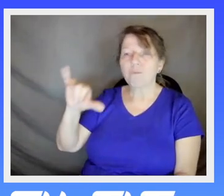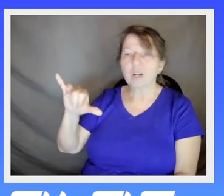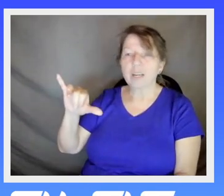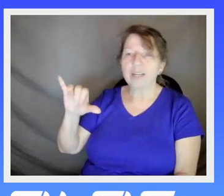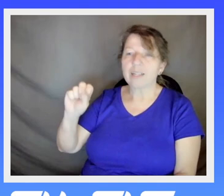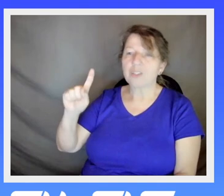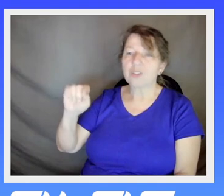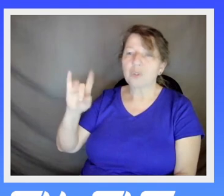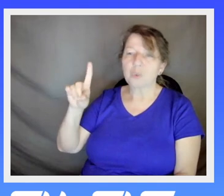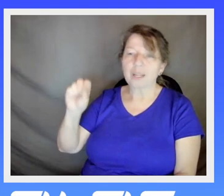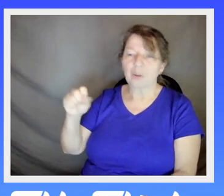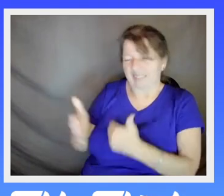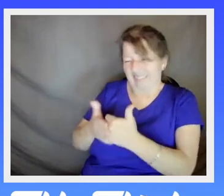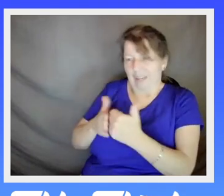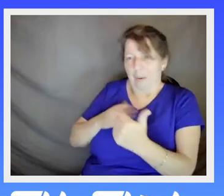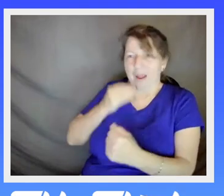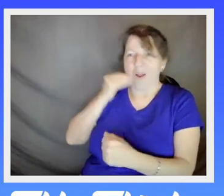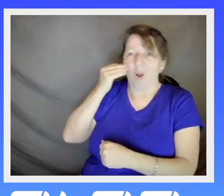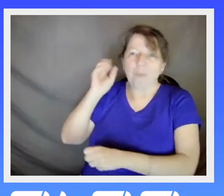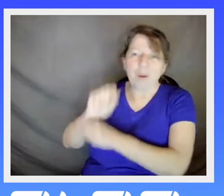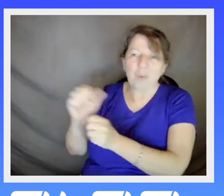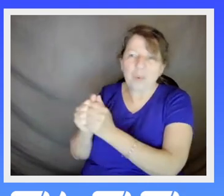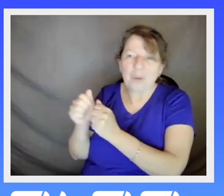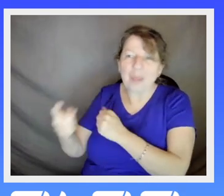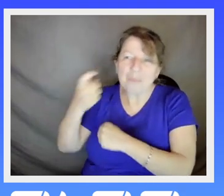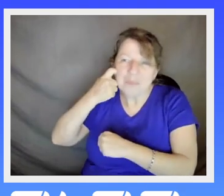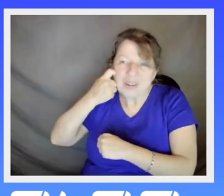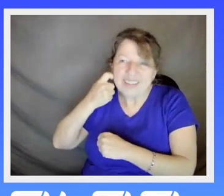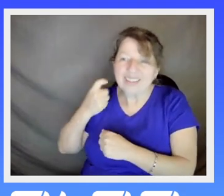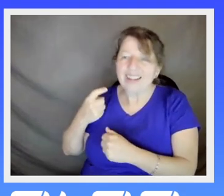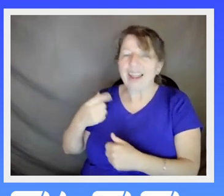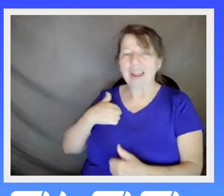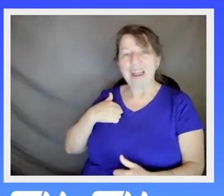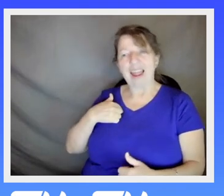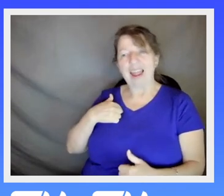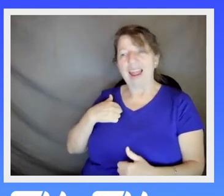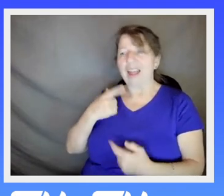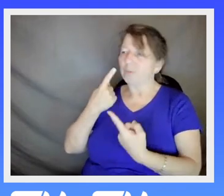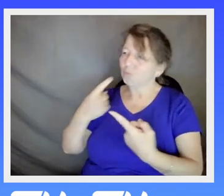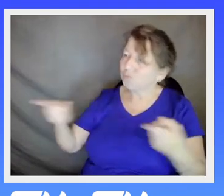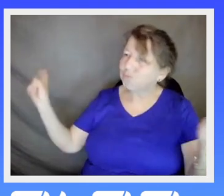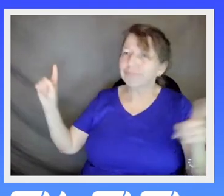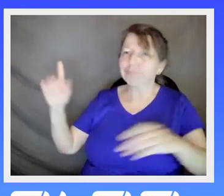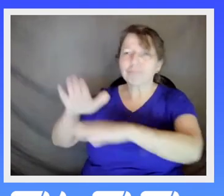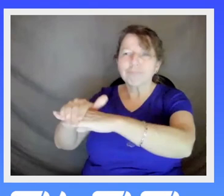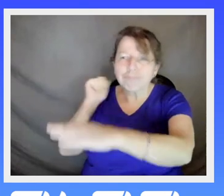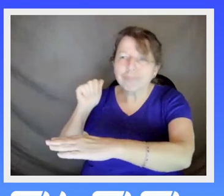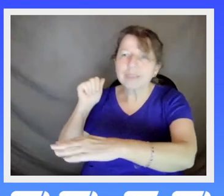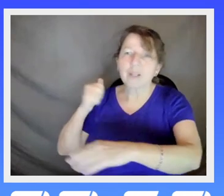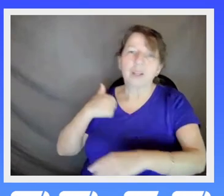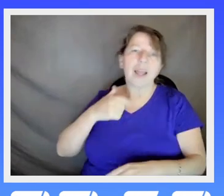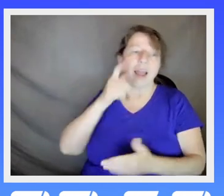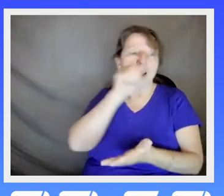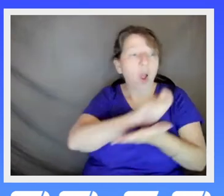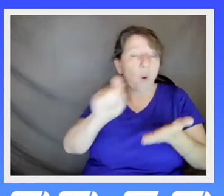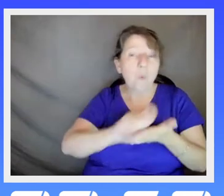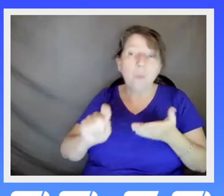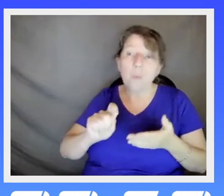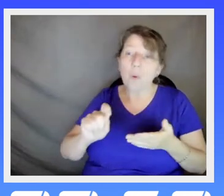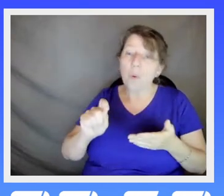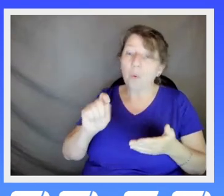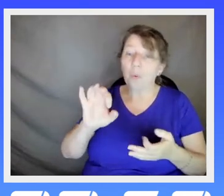And I'm proud that after calling publicly, writing an op-ed, that many of us